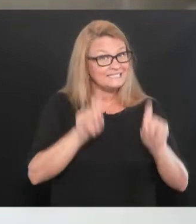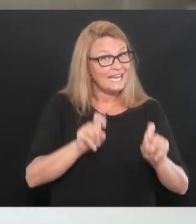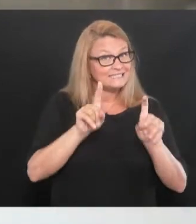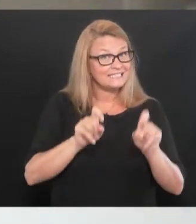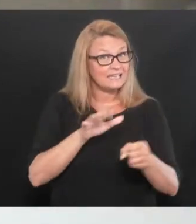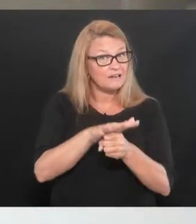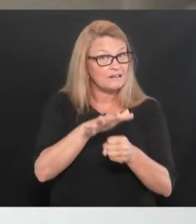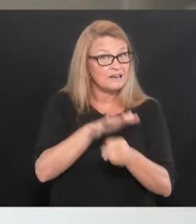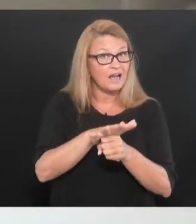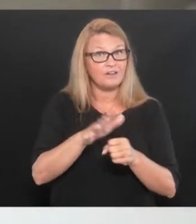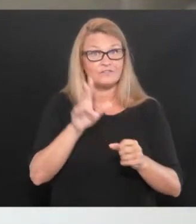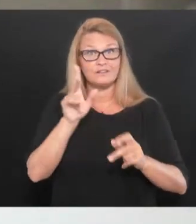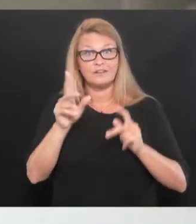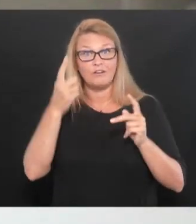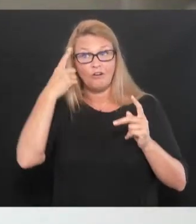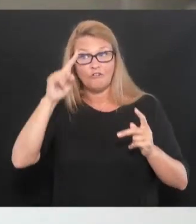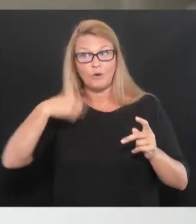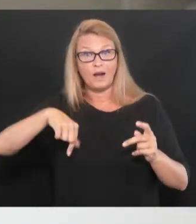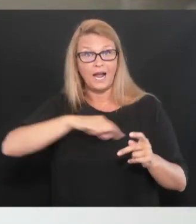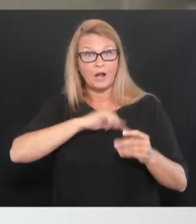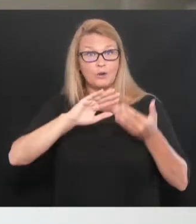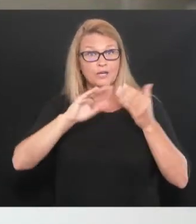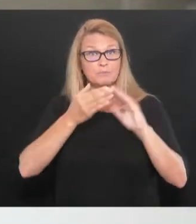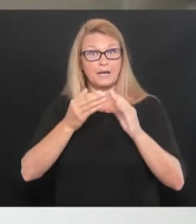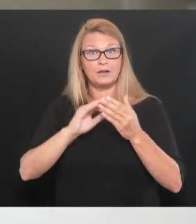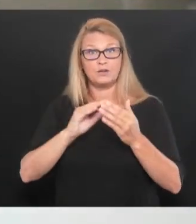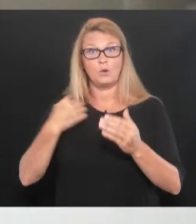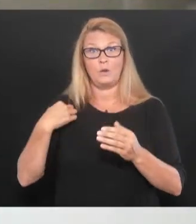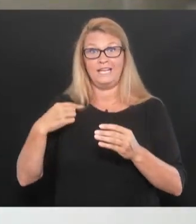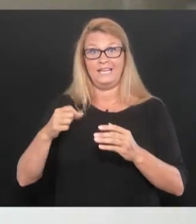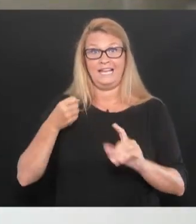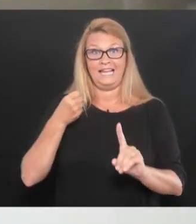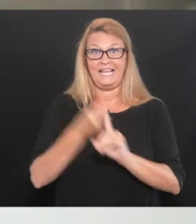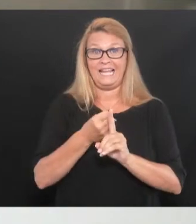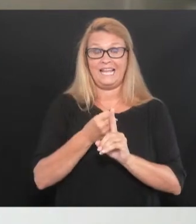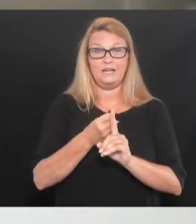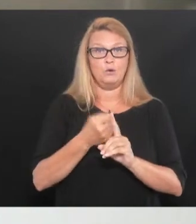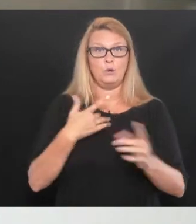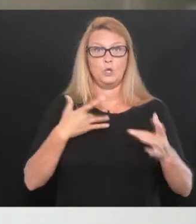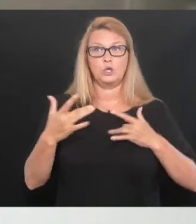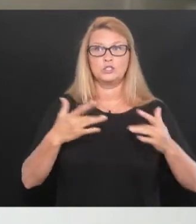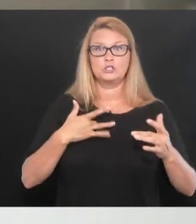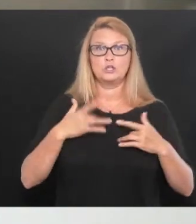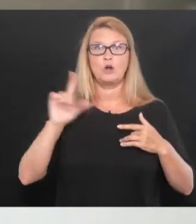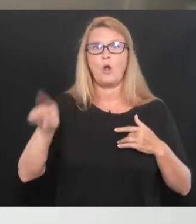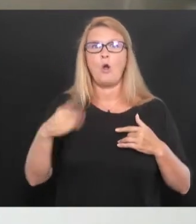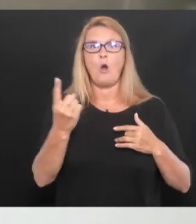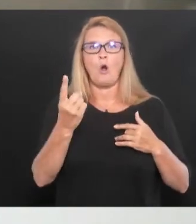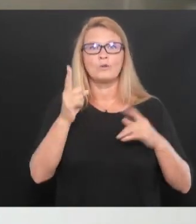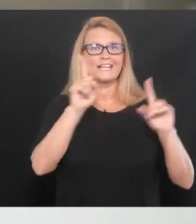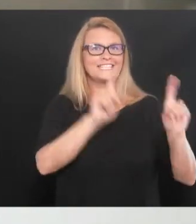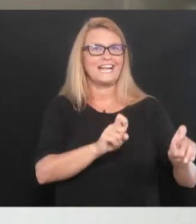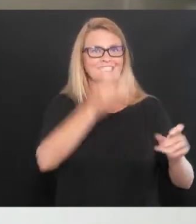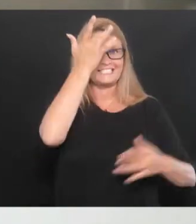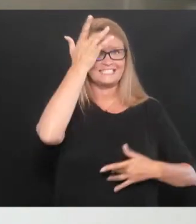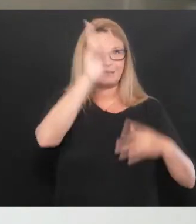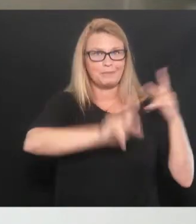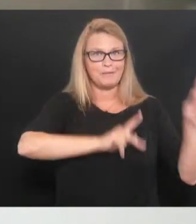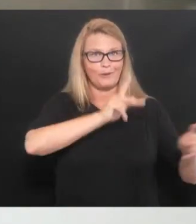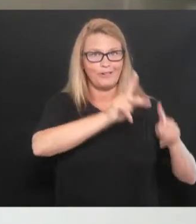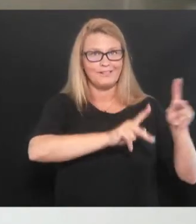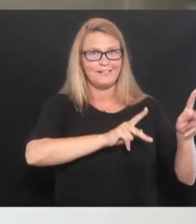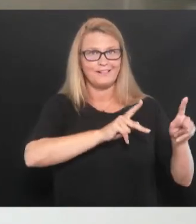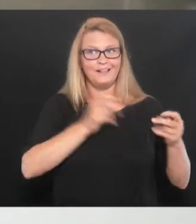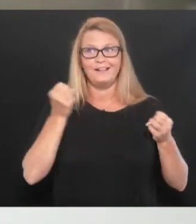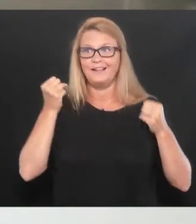enough sample size of the community? I remember when coronavirus first hit our area, we were concerned that we were only testing sick people. And I know a lot of those